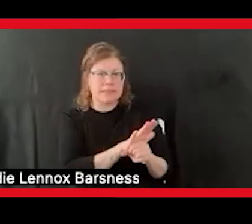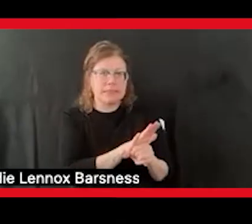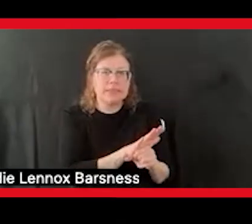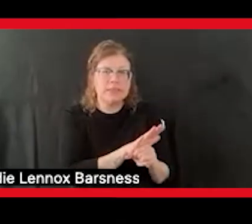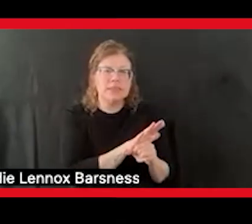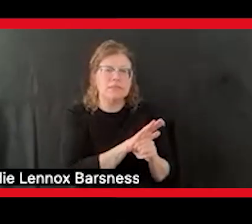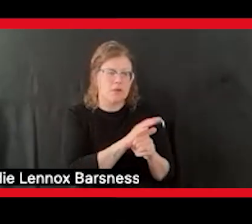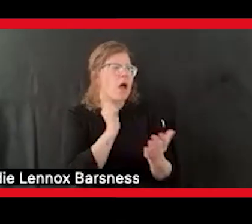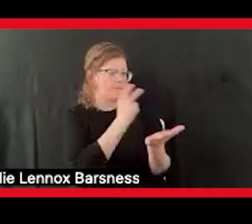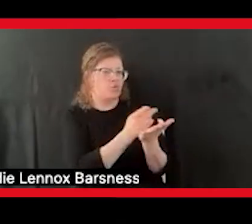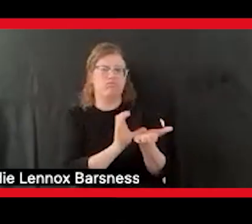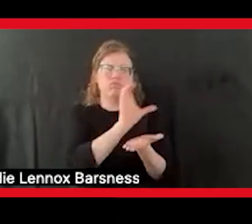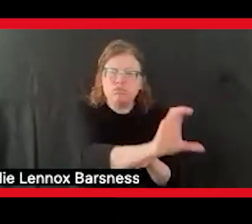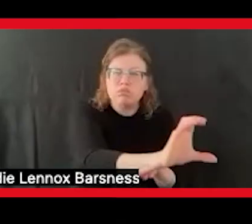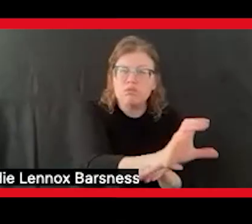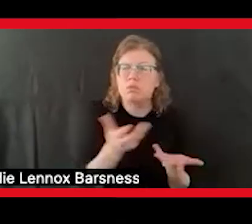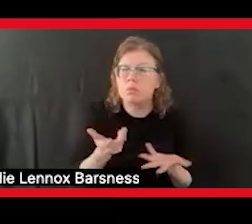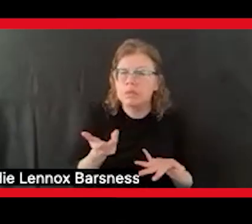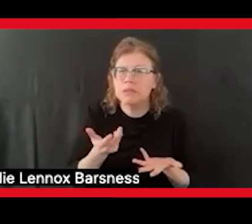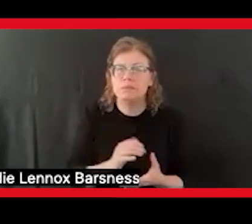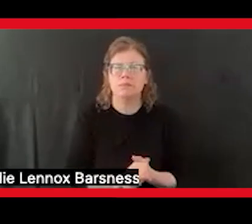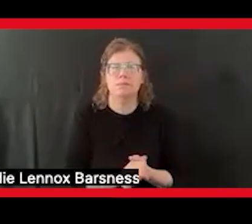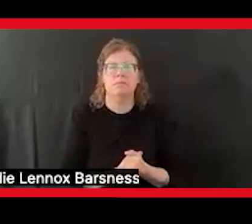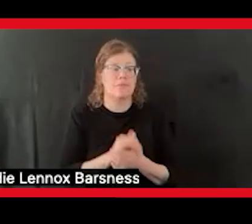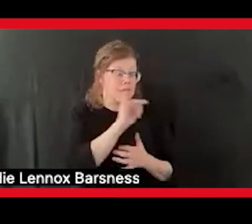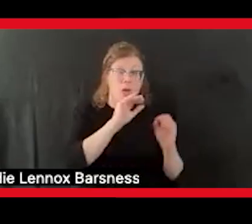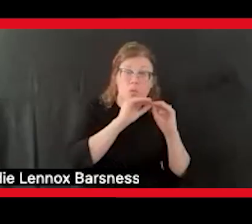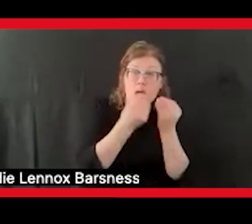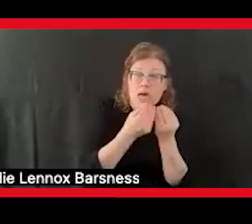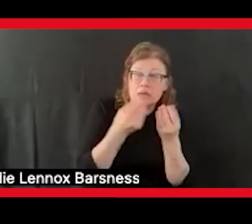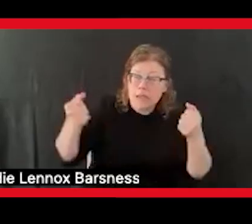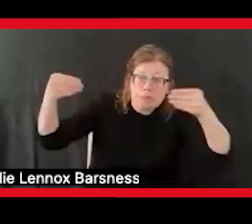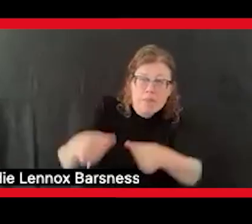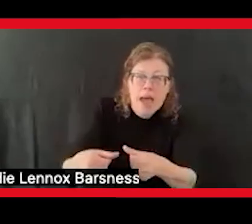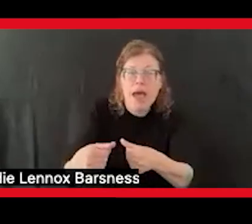organization is contributing that portion, or a mix of sources.